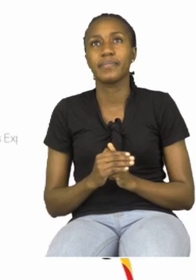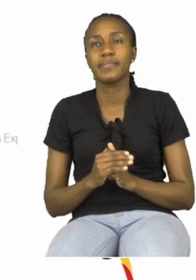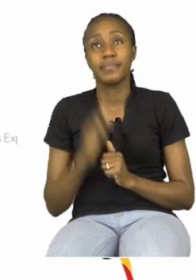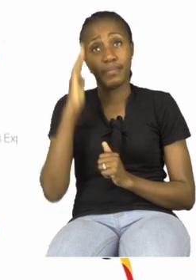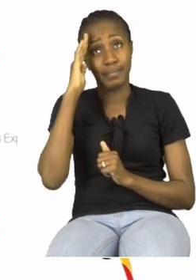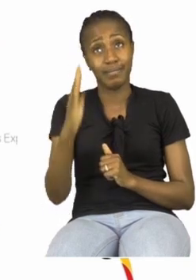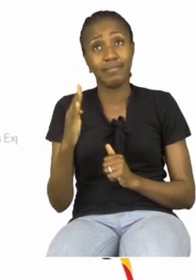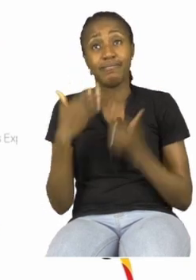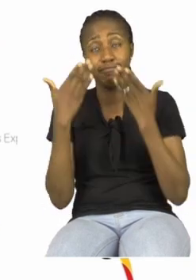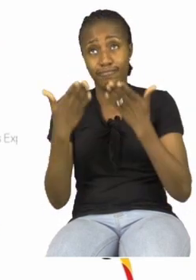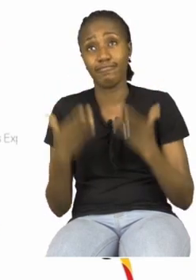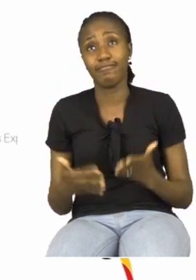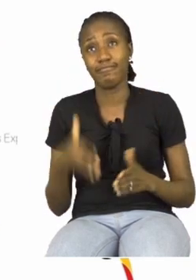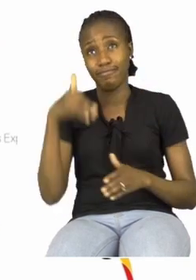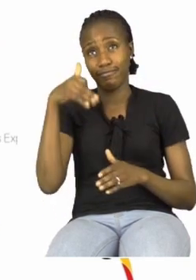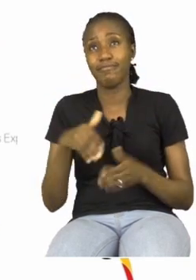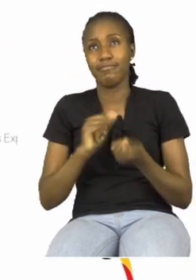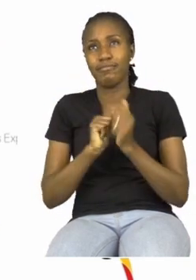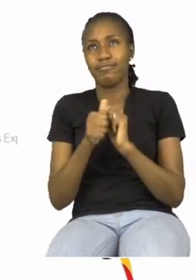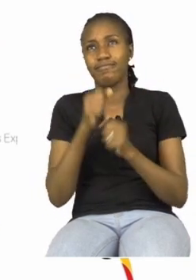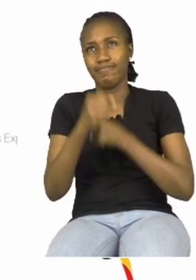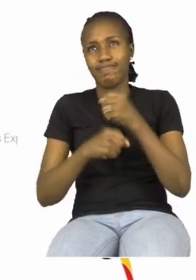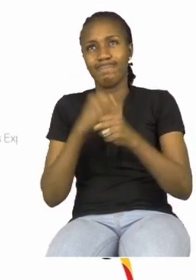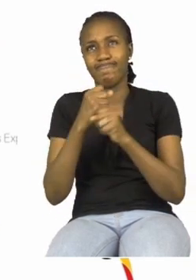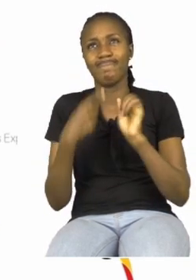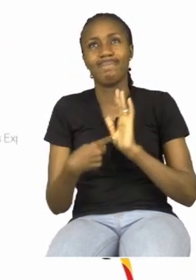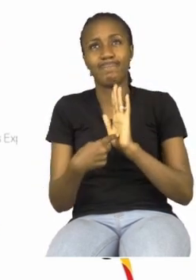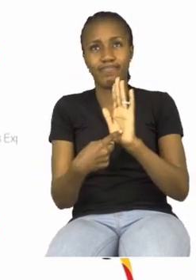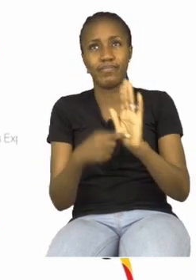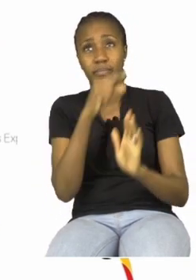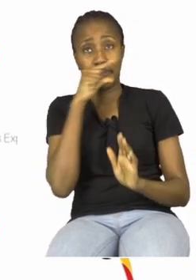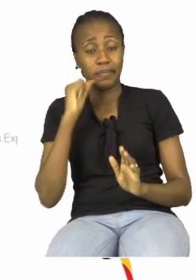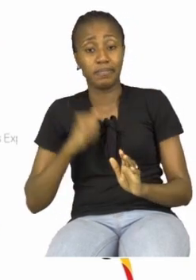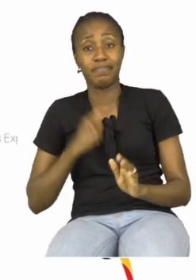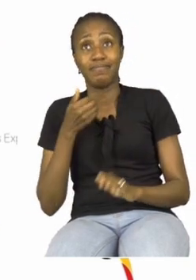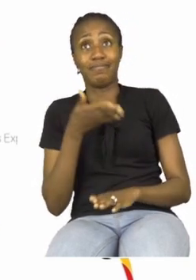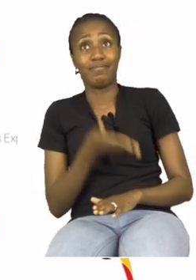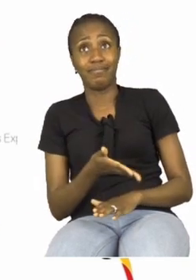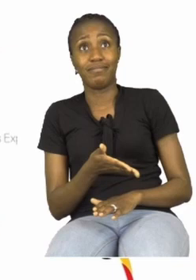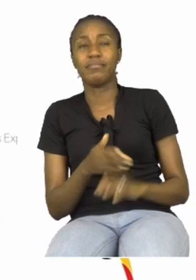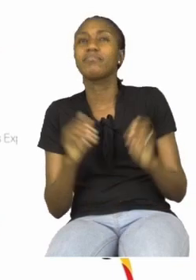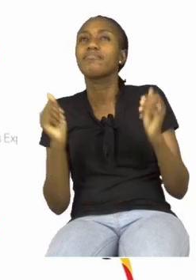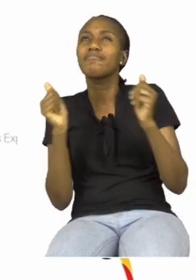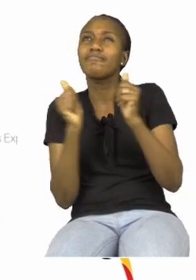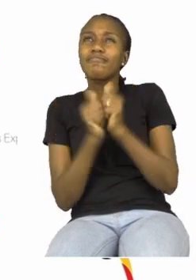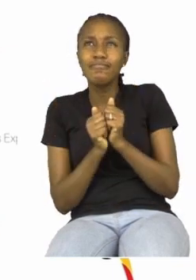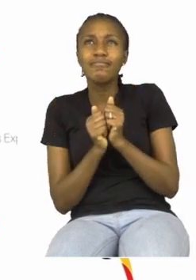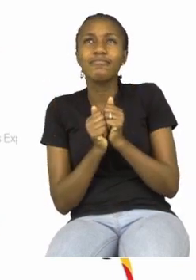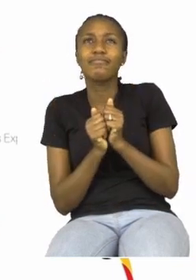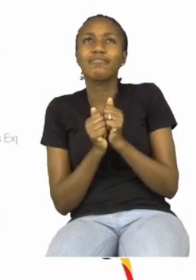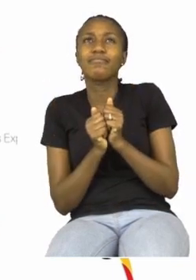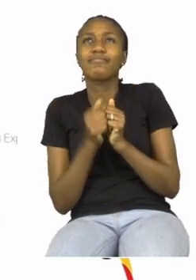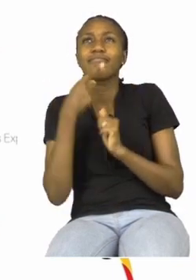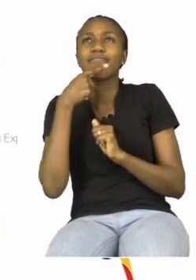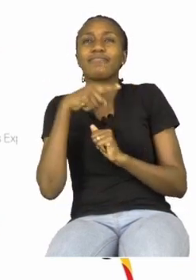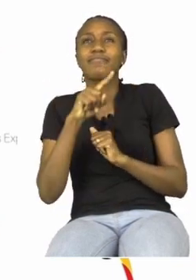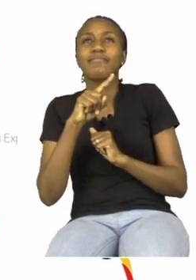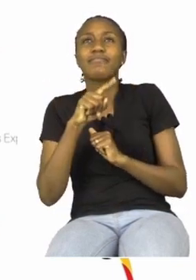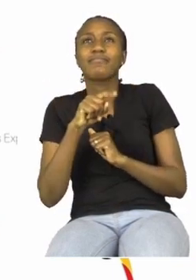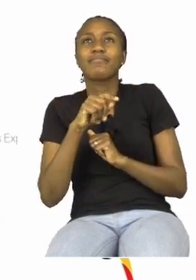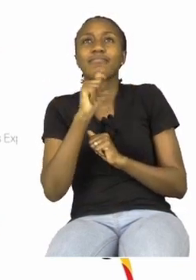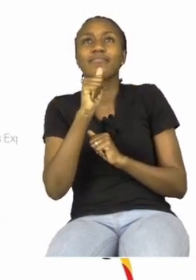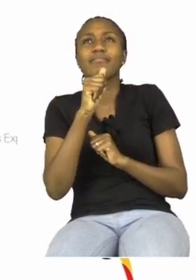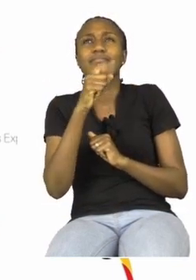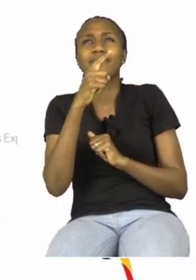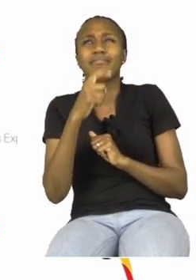Good day and welcome to the Namibia Annual Sport Expo. My name is Limba Mubetami and I'm joined in studio today by Mr. Axel